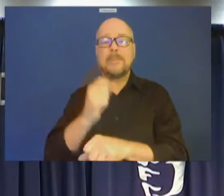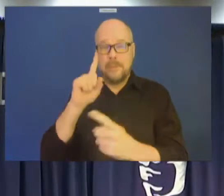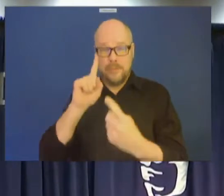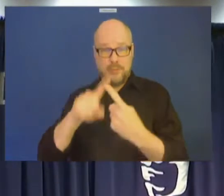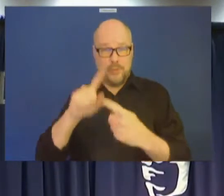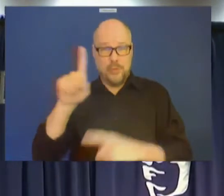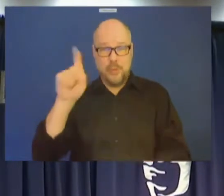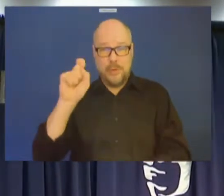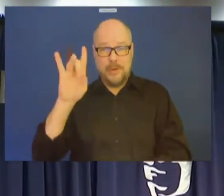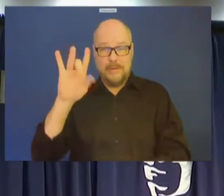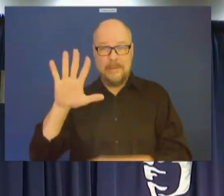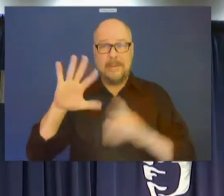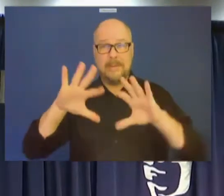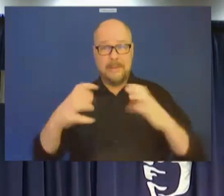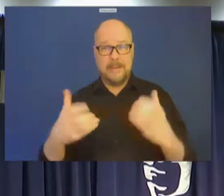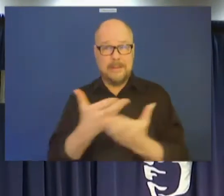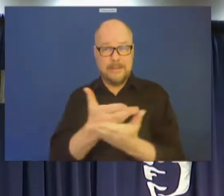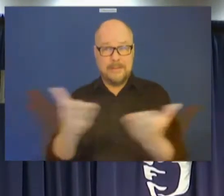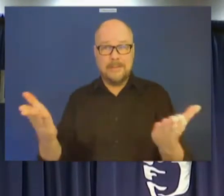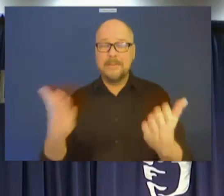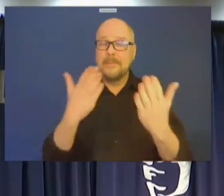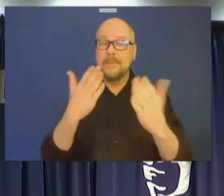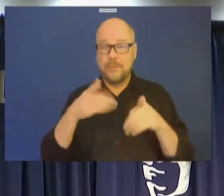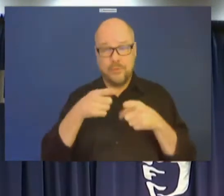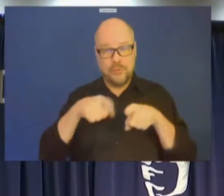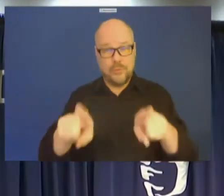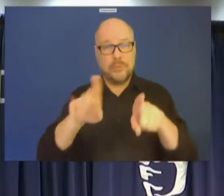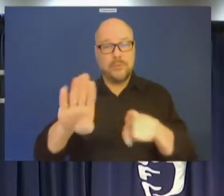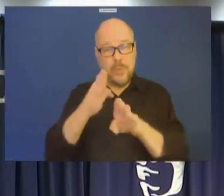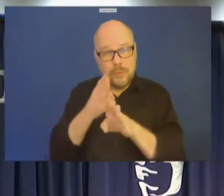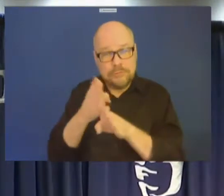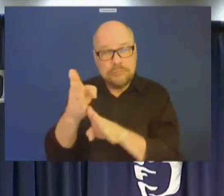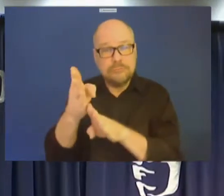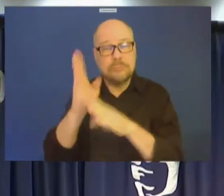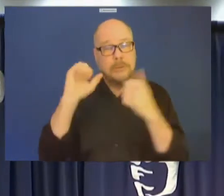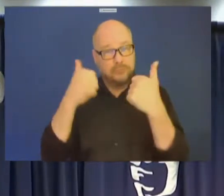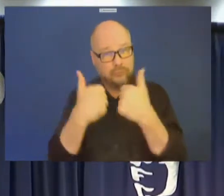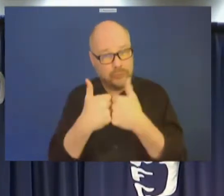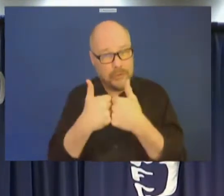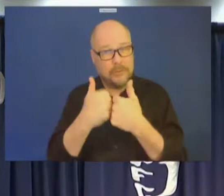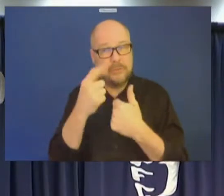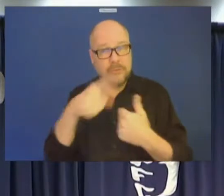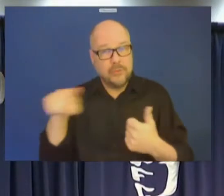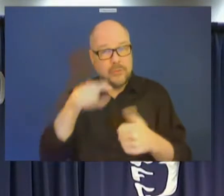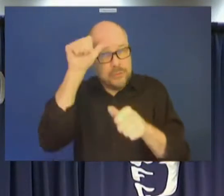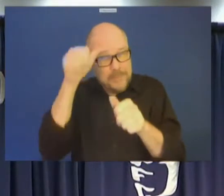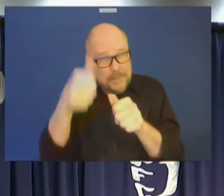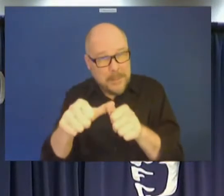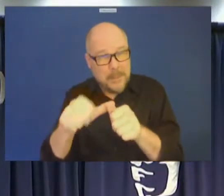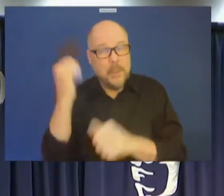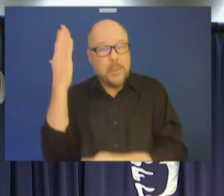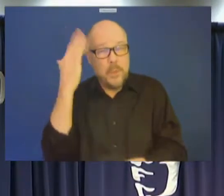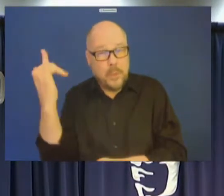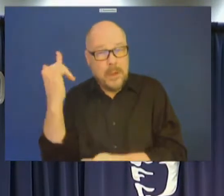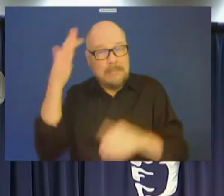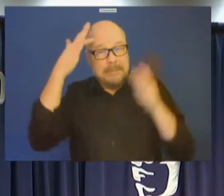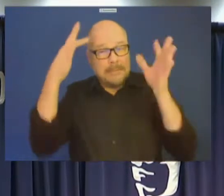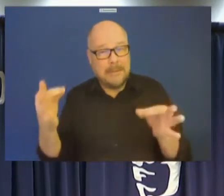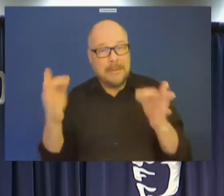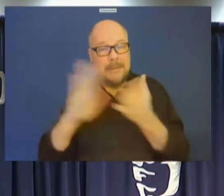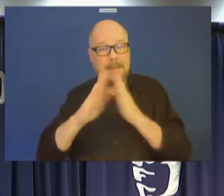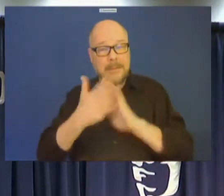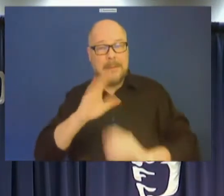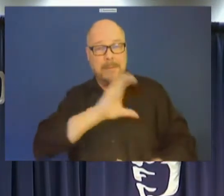as you go throughout your career, I challenge you to remember your reason for becoming an officer and strive to live up to those